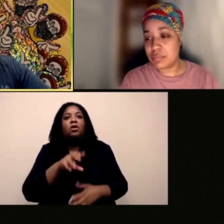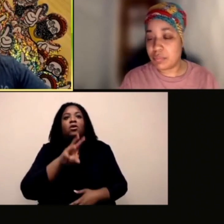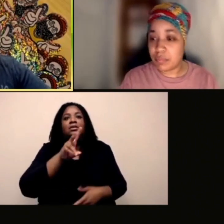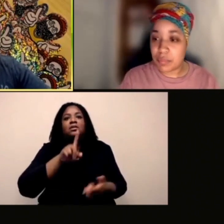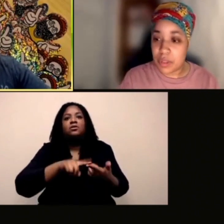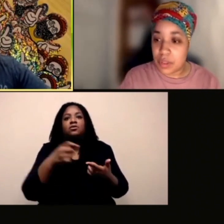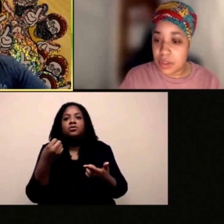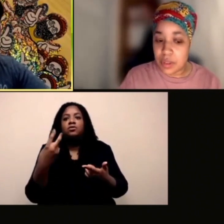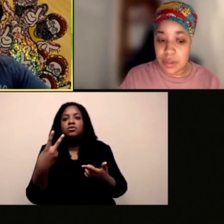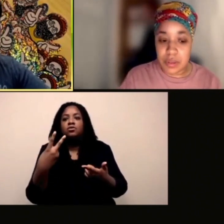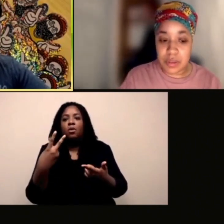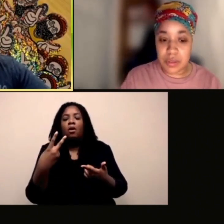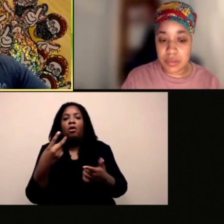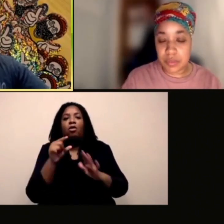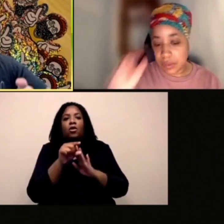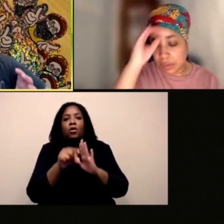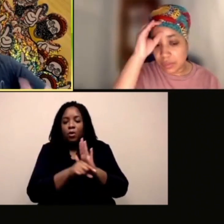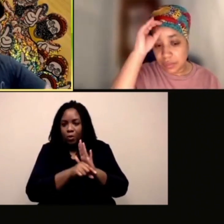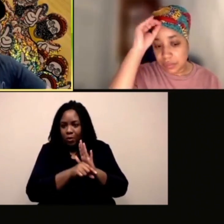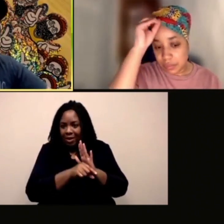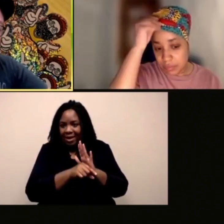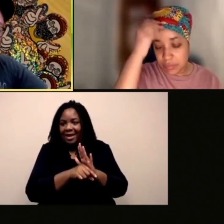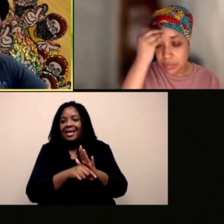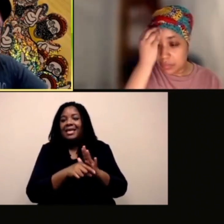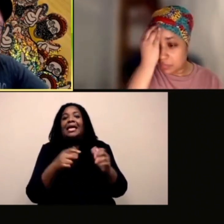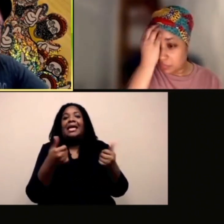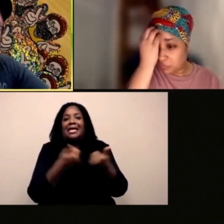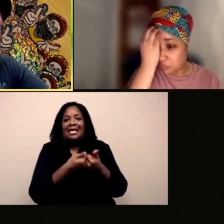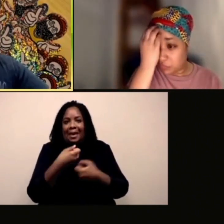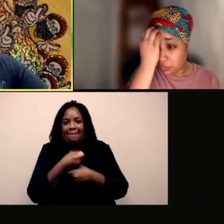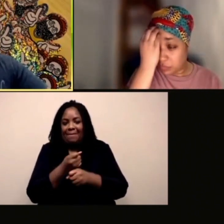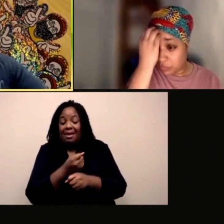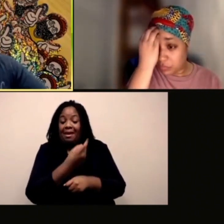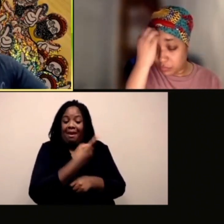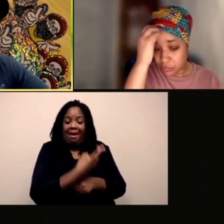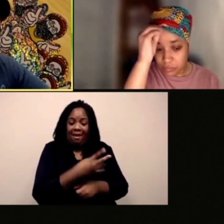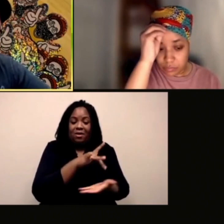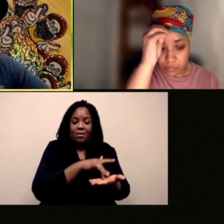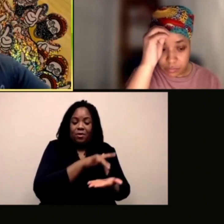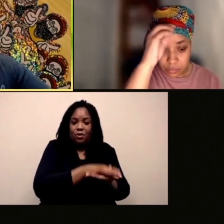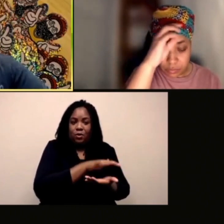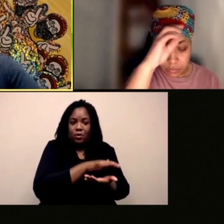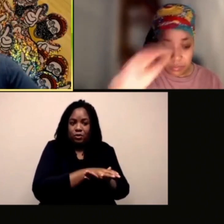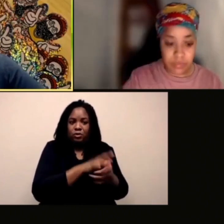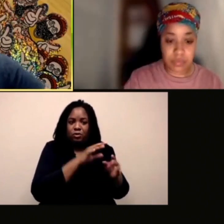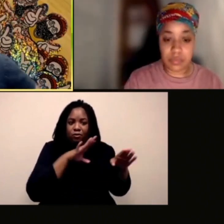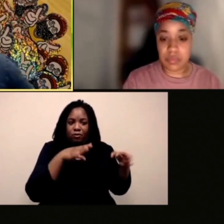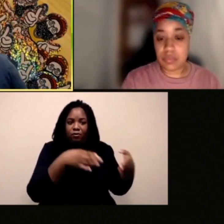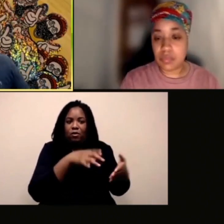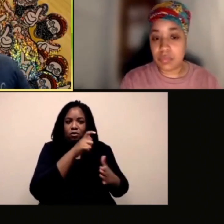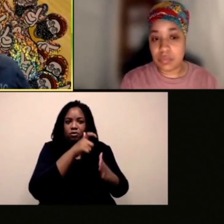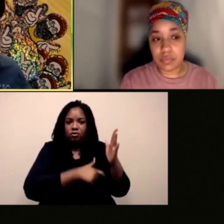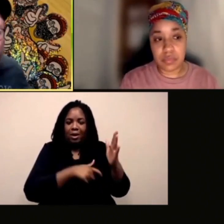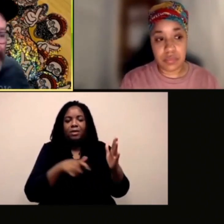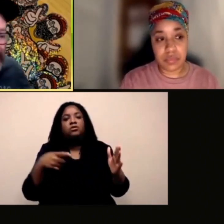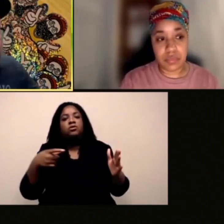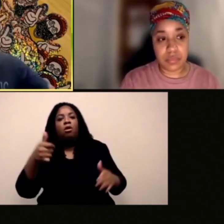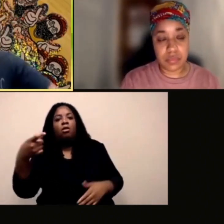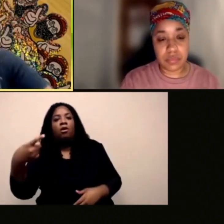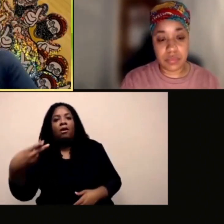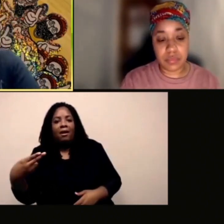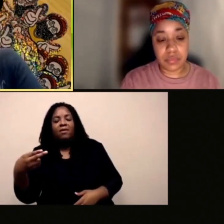12th grade game making. So it's half of it's middle school, which focuses on Scratch, and half of it's high school, which is in Construct